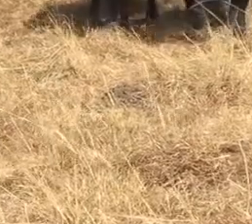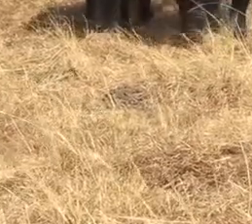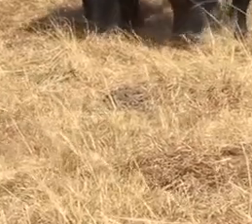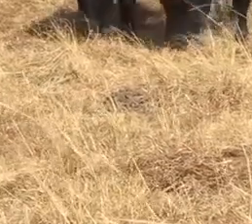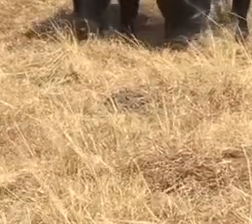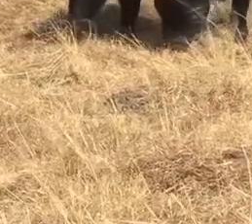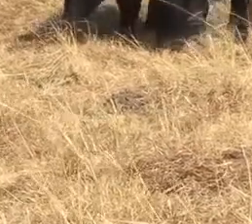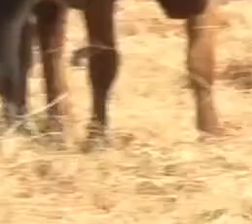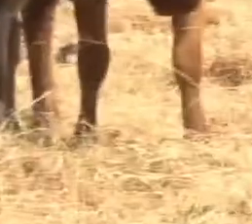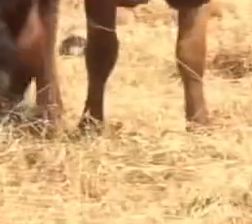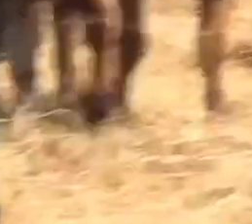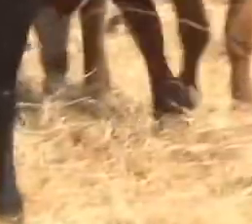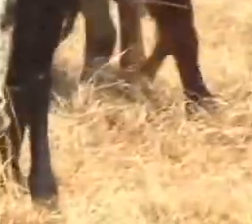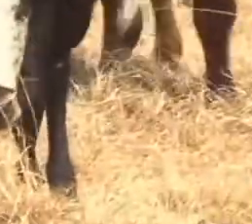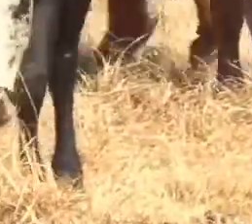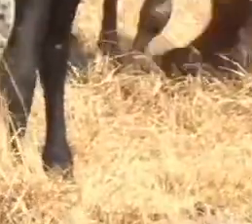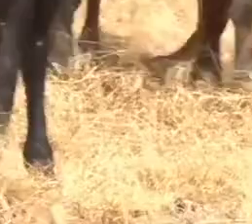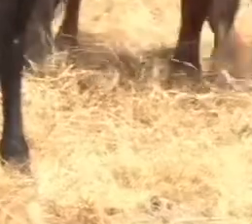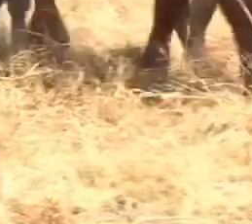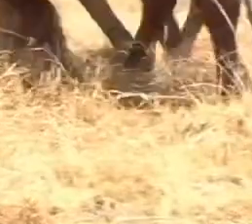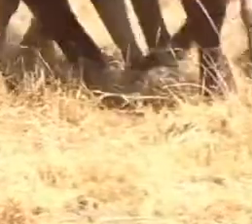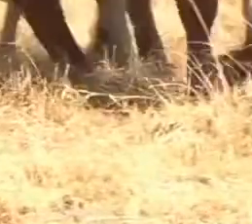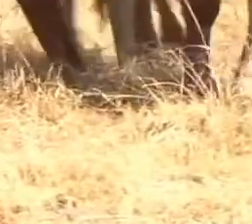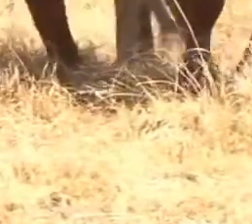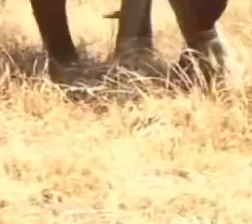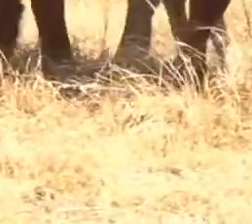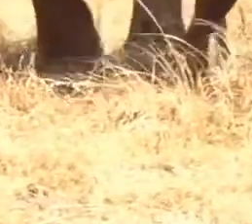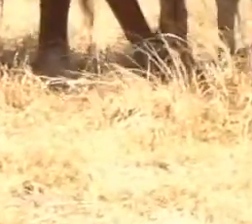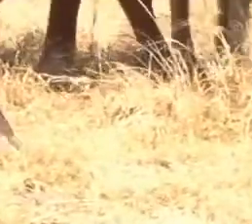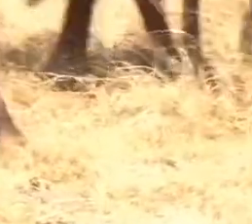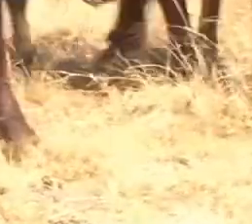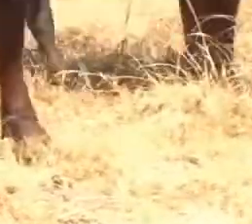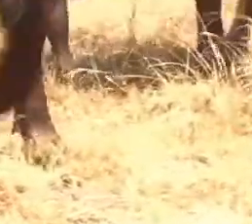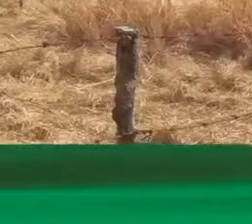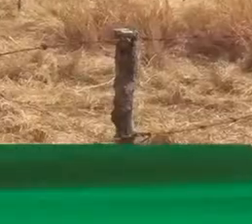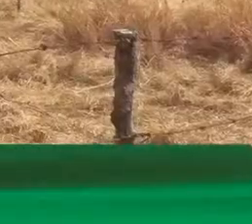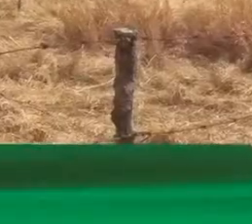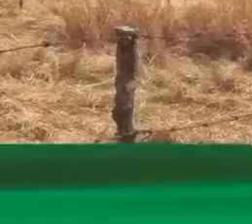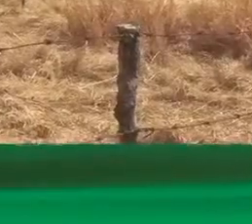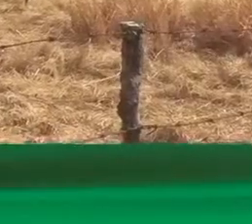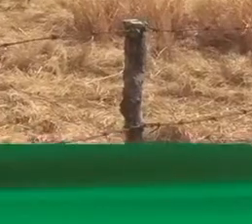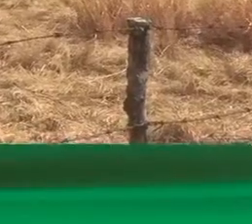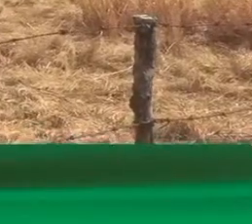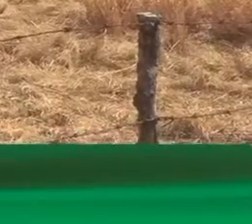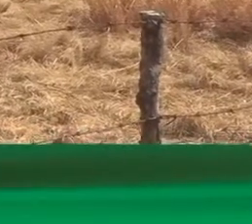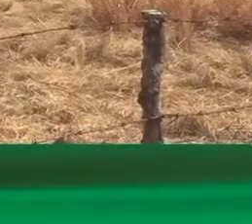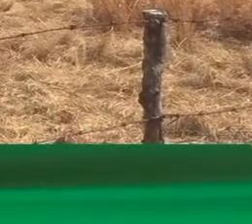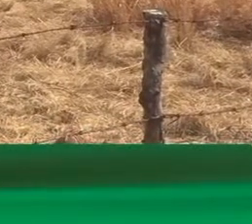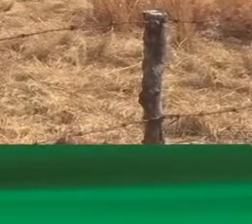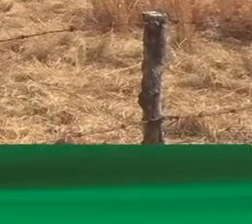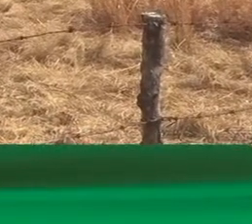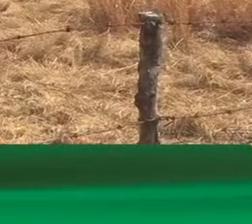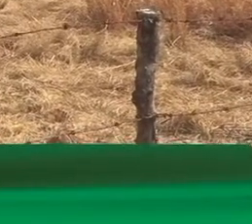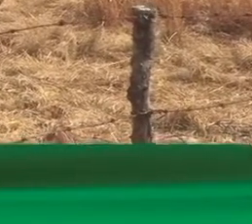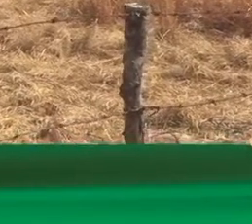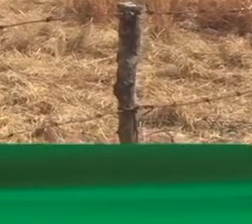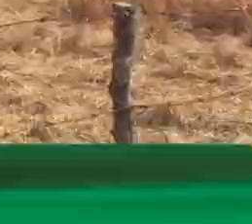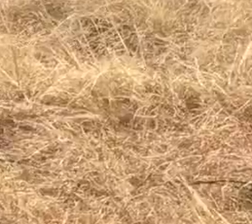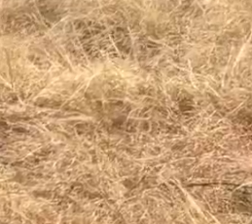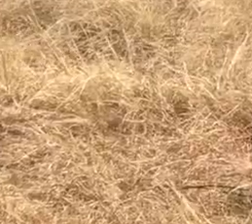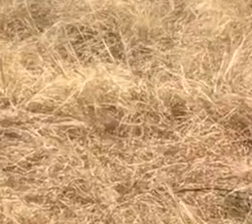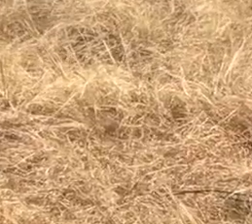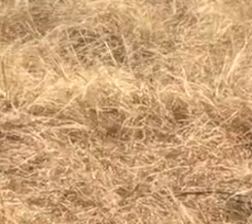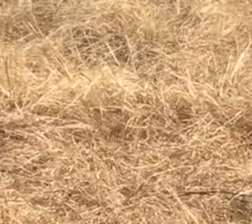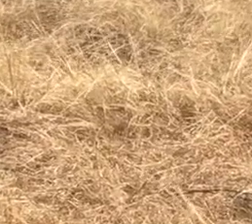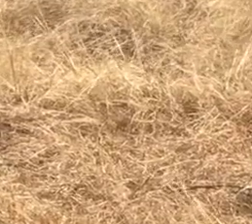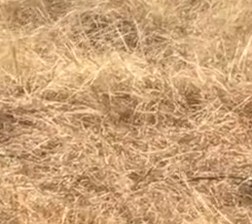Sifama sizi-MK veterans. Sibulela kakhulu kurhulumente. Endibeza nento urhulumente edishare farming